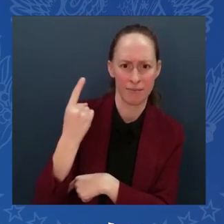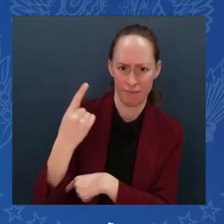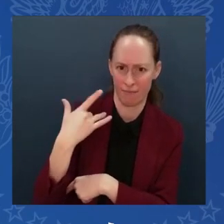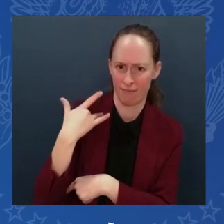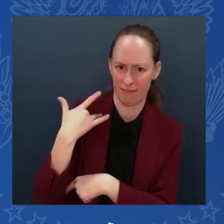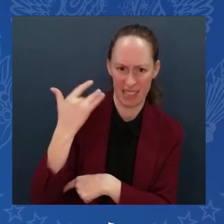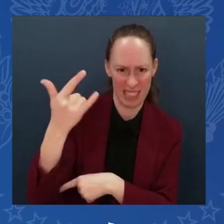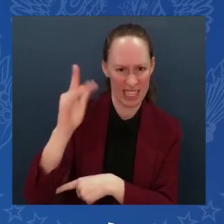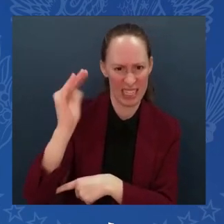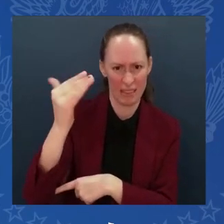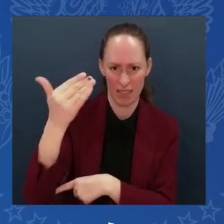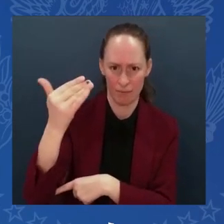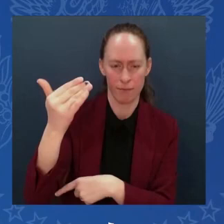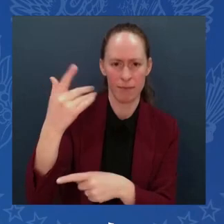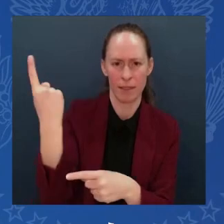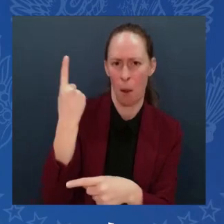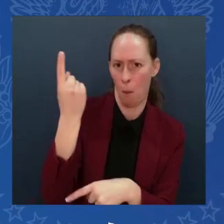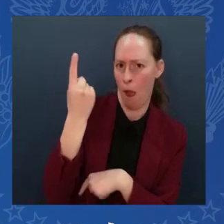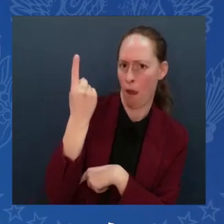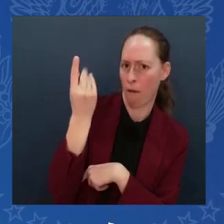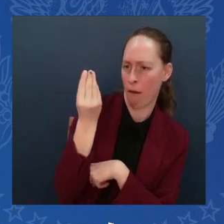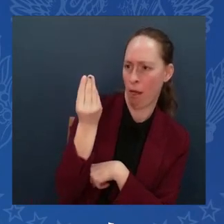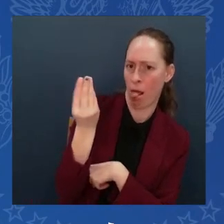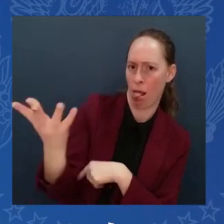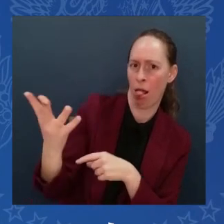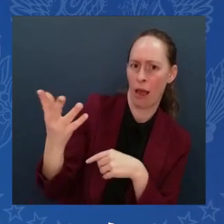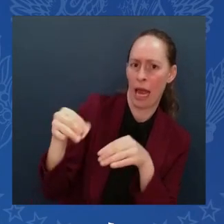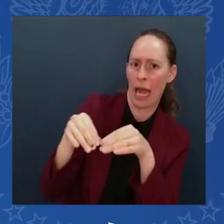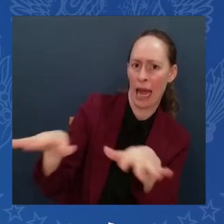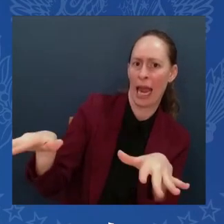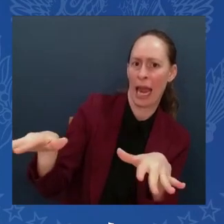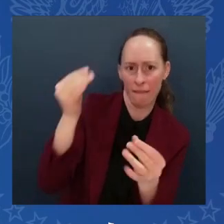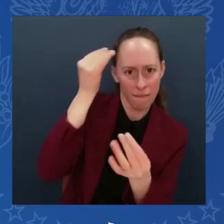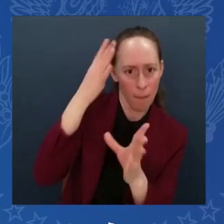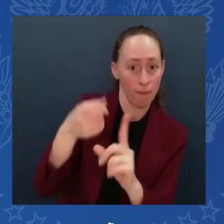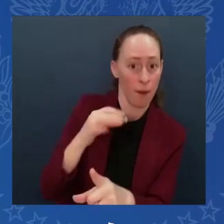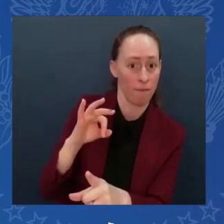dropped? He is lying, and it should be dropped,